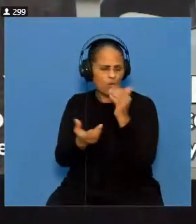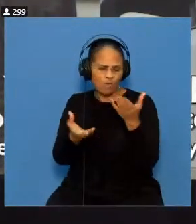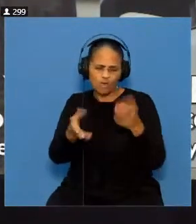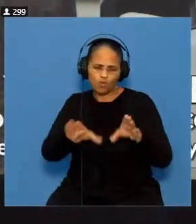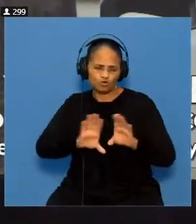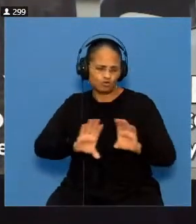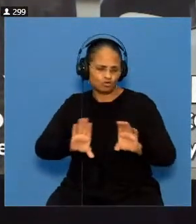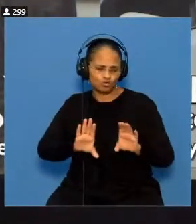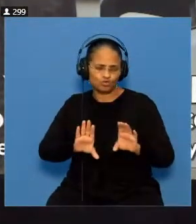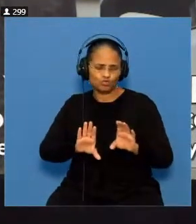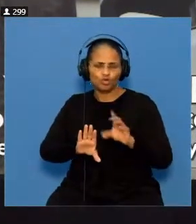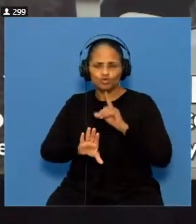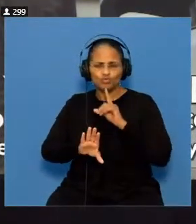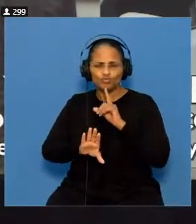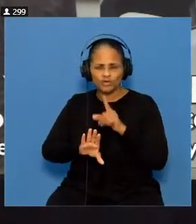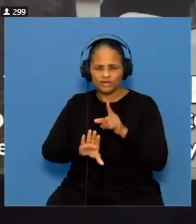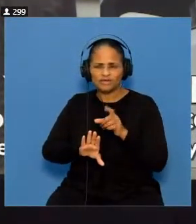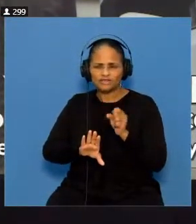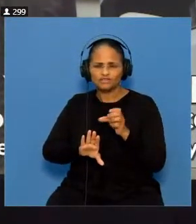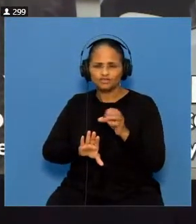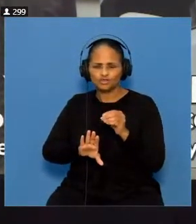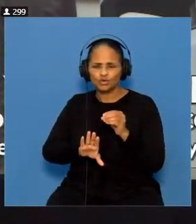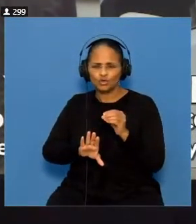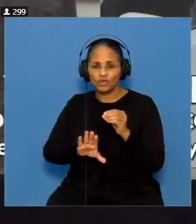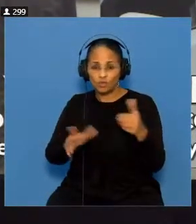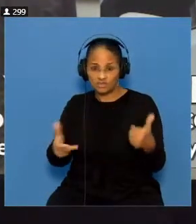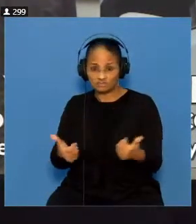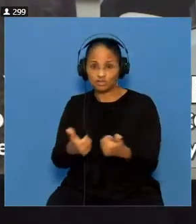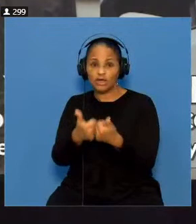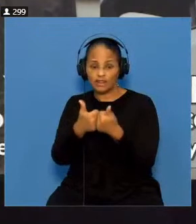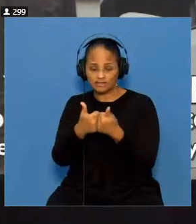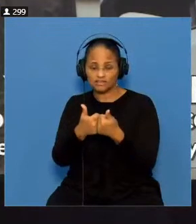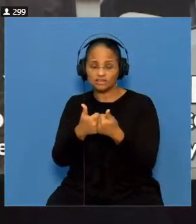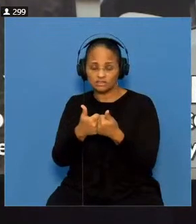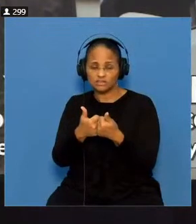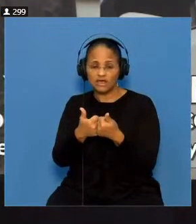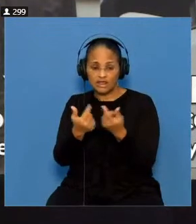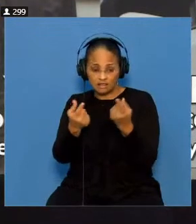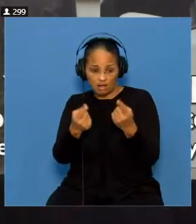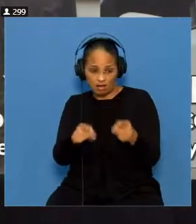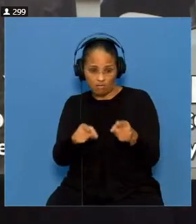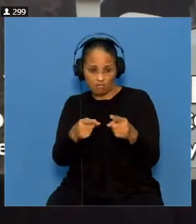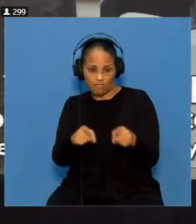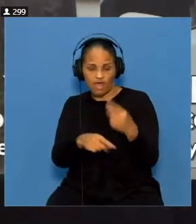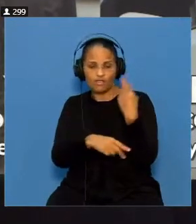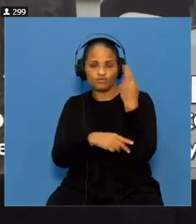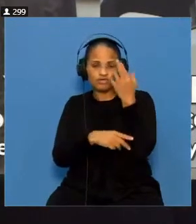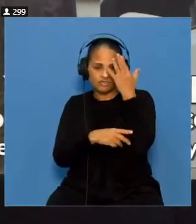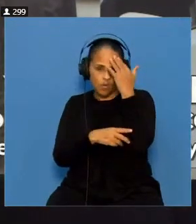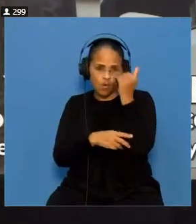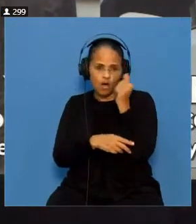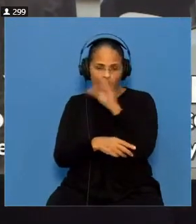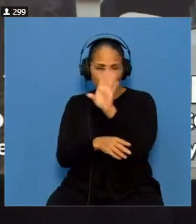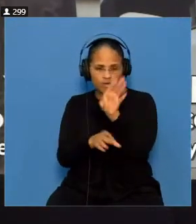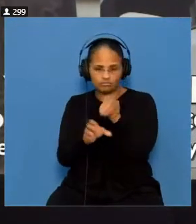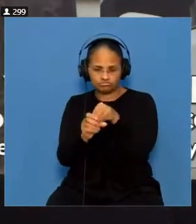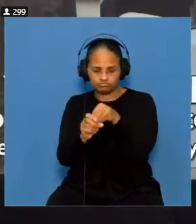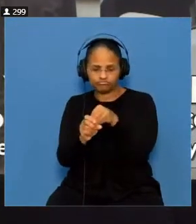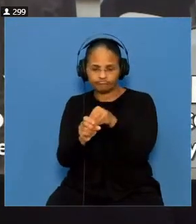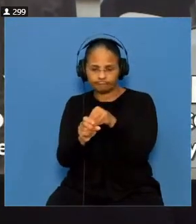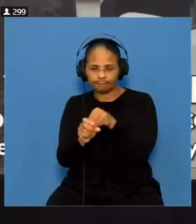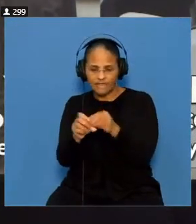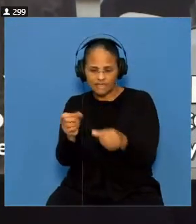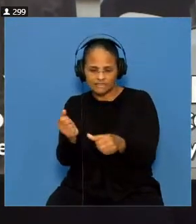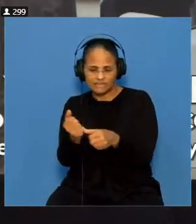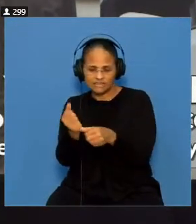to do, certainly. And certainly there were challenges which occurred. And the reason why we put in that assistance